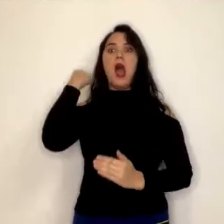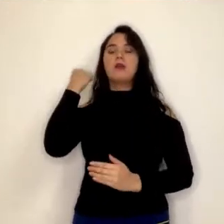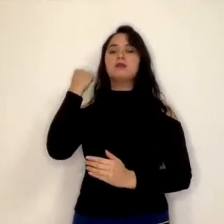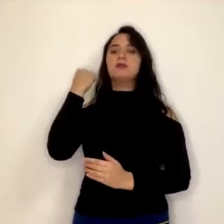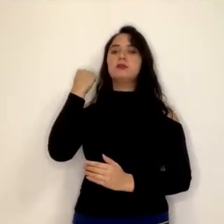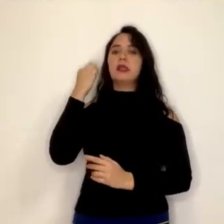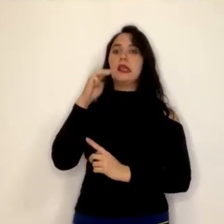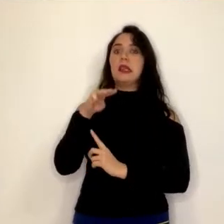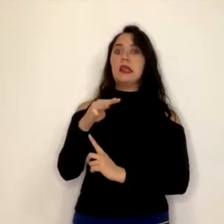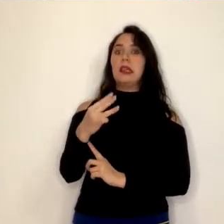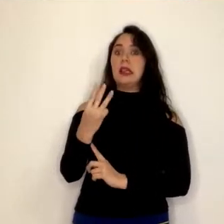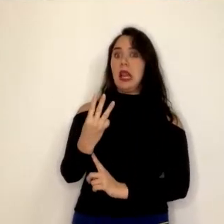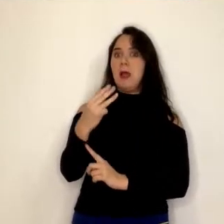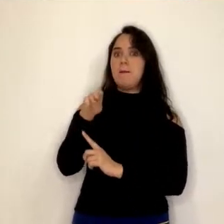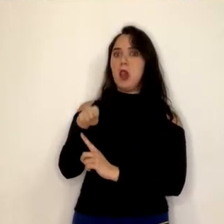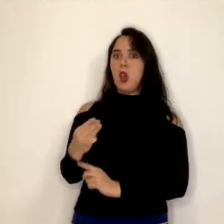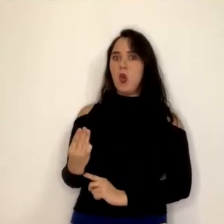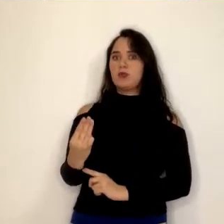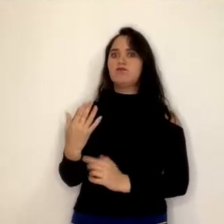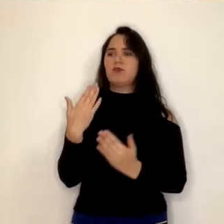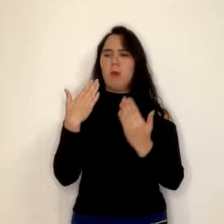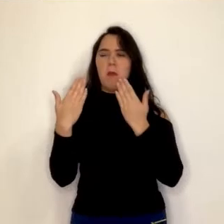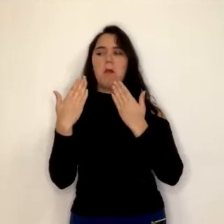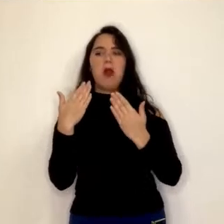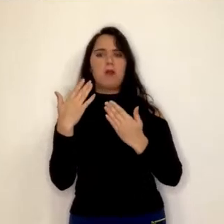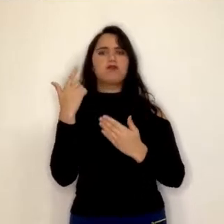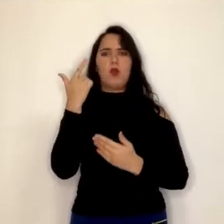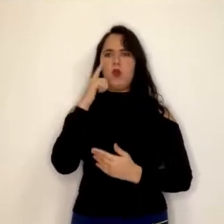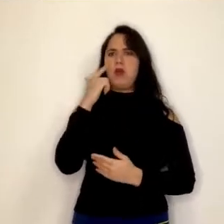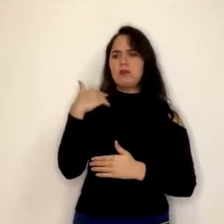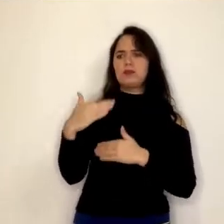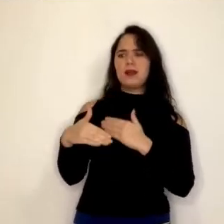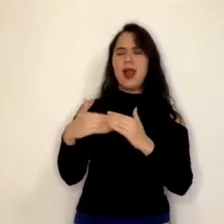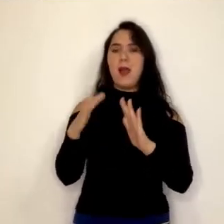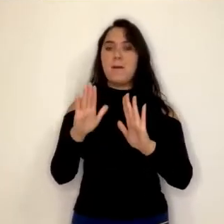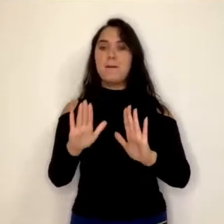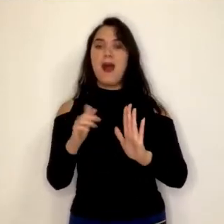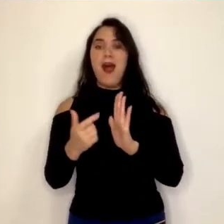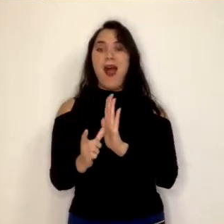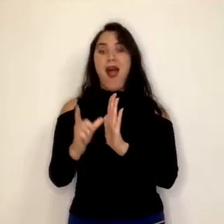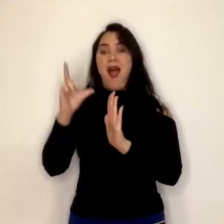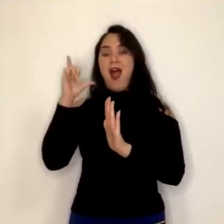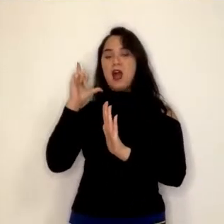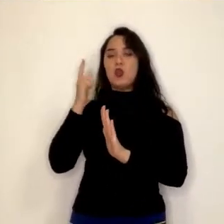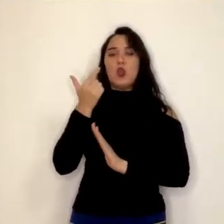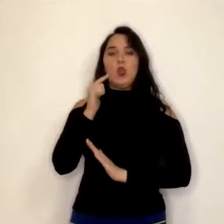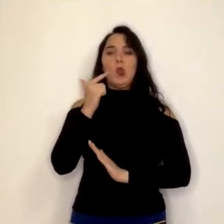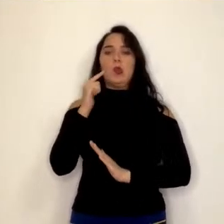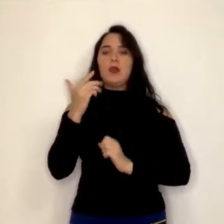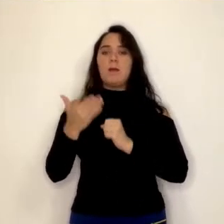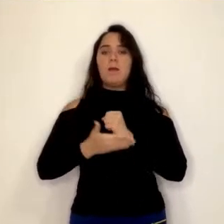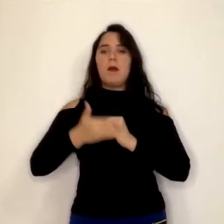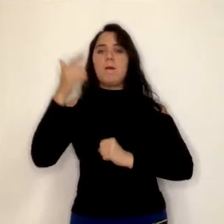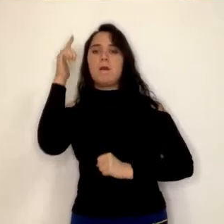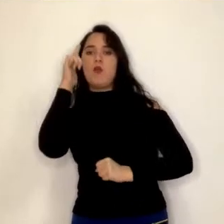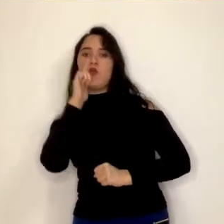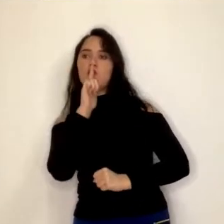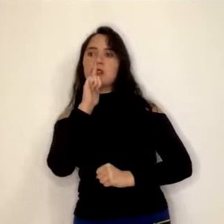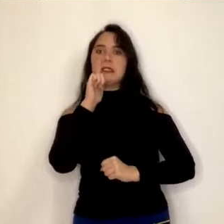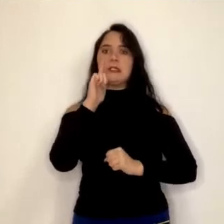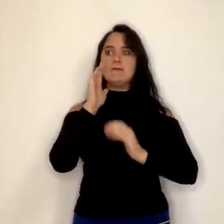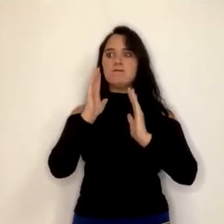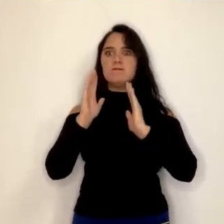already overcome important barriers. We didn't have the strength to have a